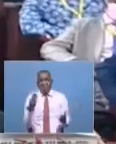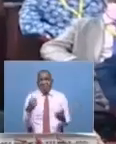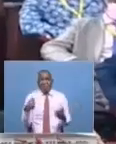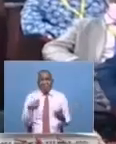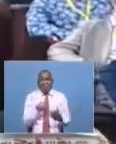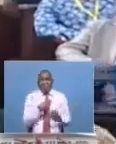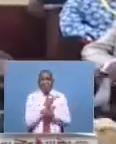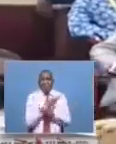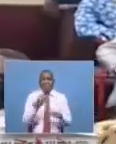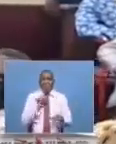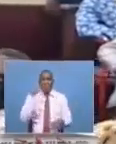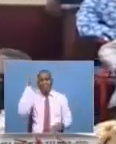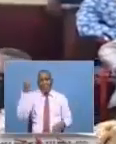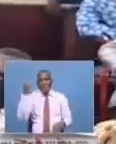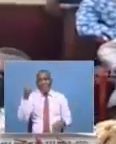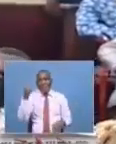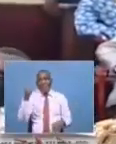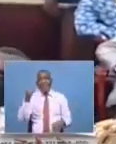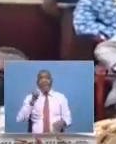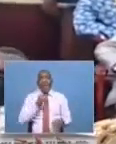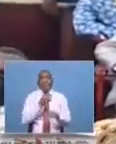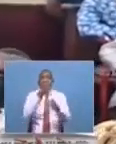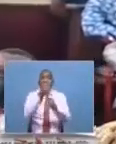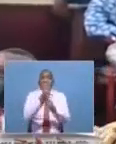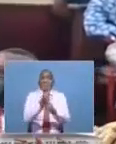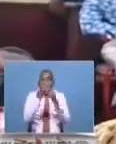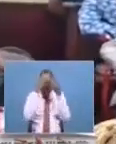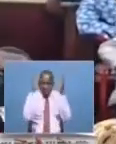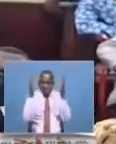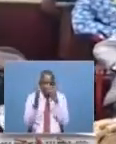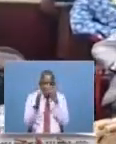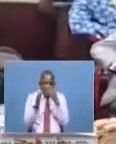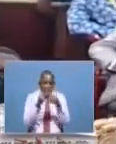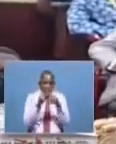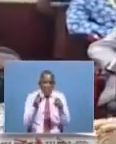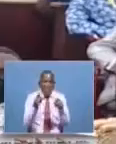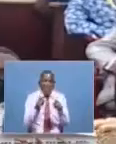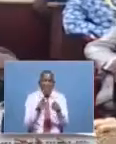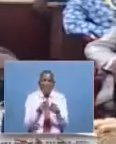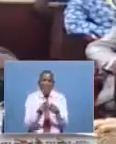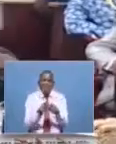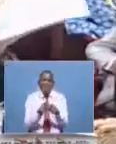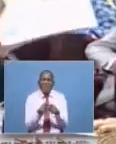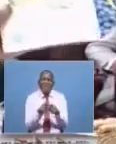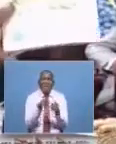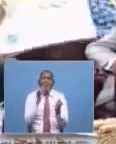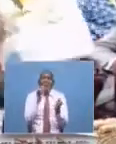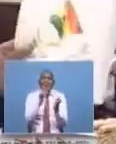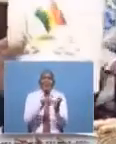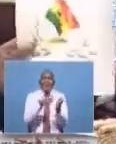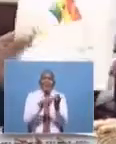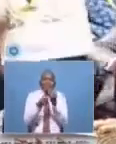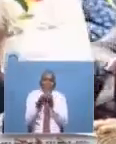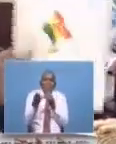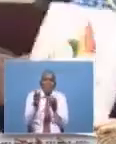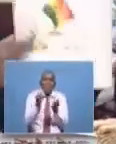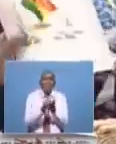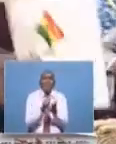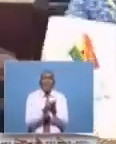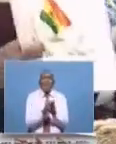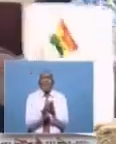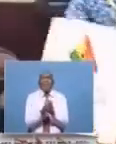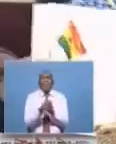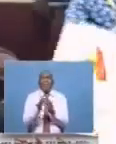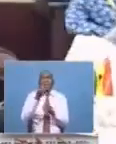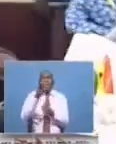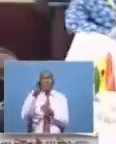idea whether it was even issued on her authority. But the unsigned press release says she, the sole